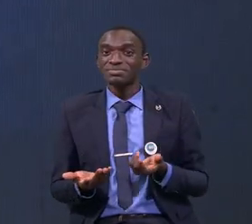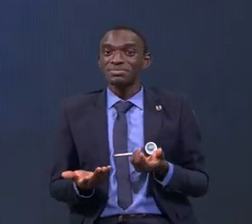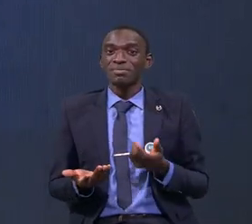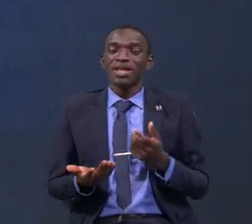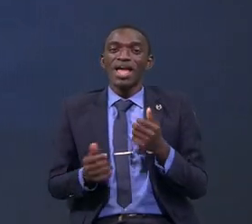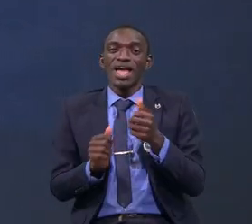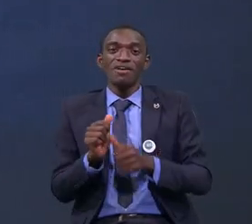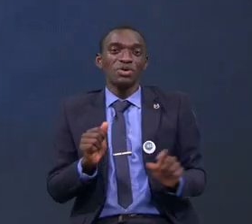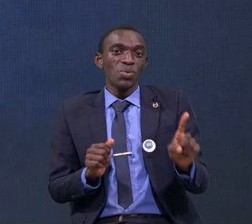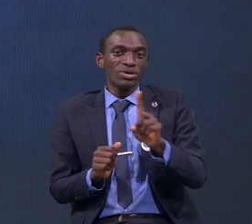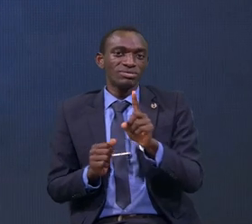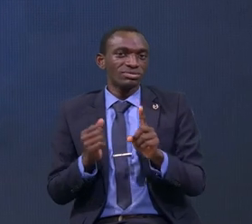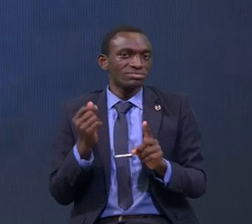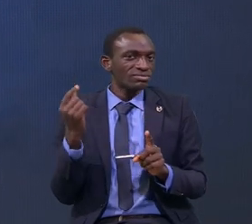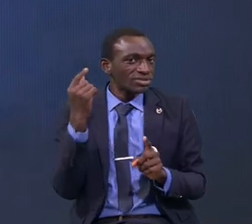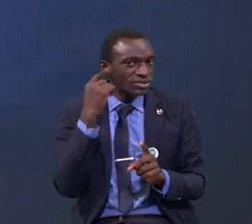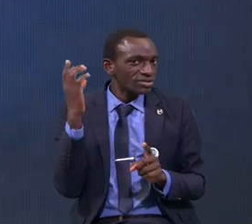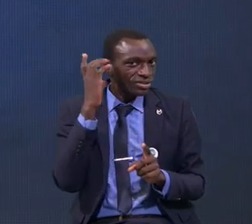Everyone listening to me now.